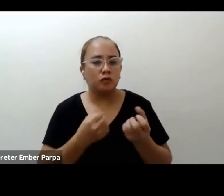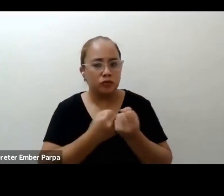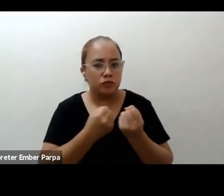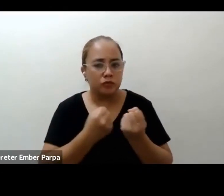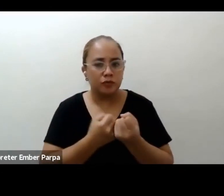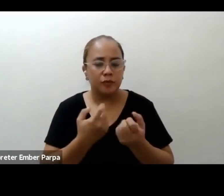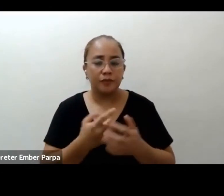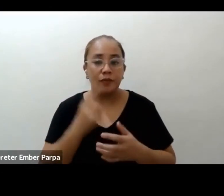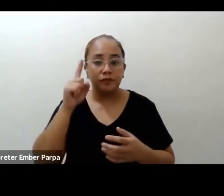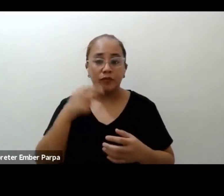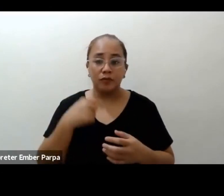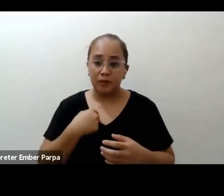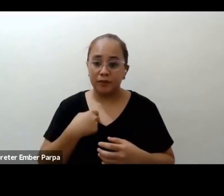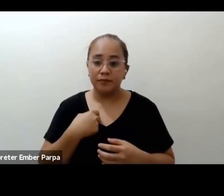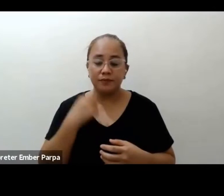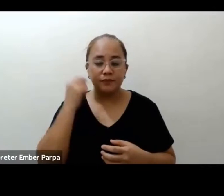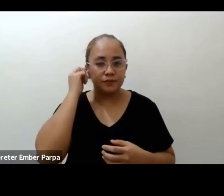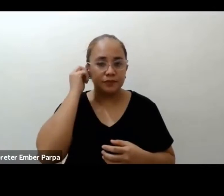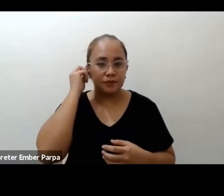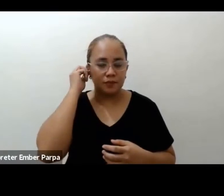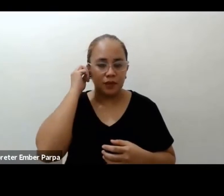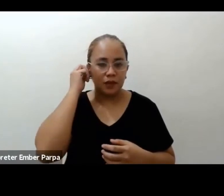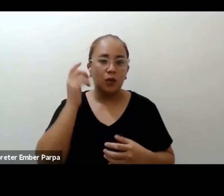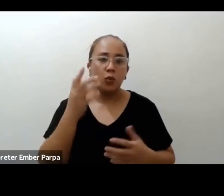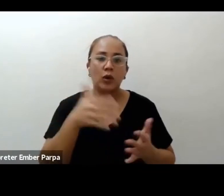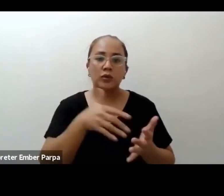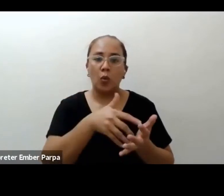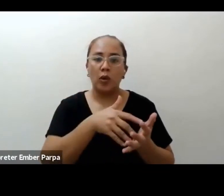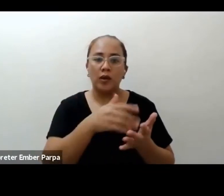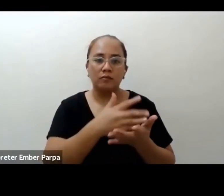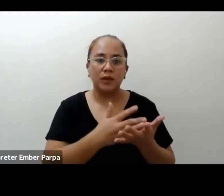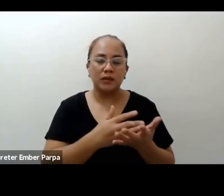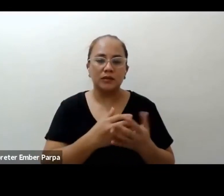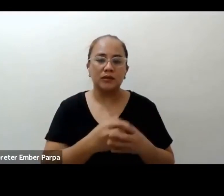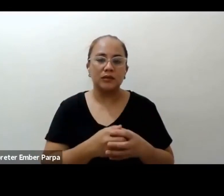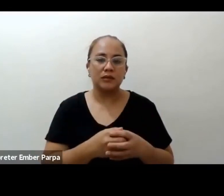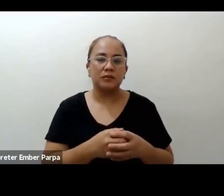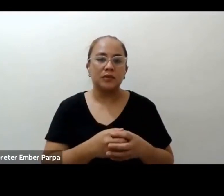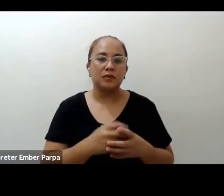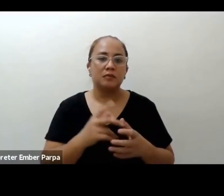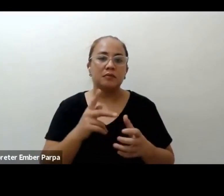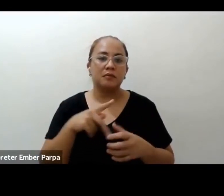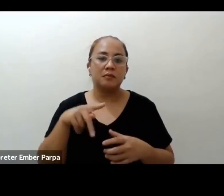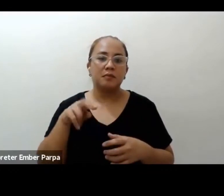akin, the weakest part of it is yung primary system.